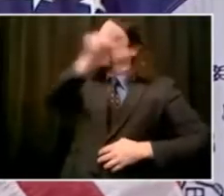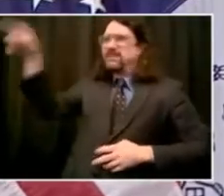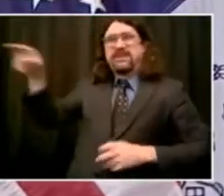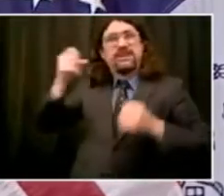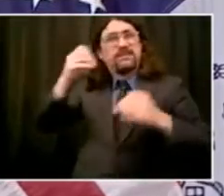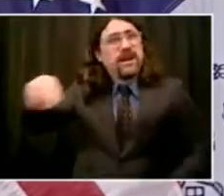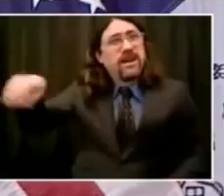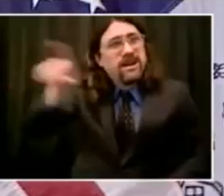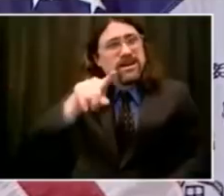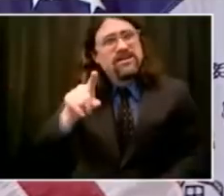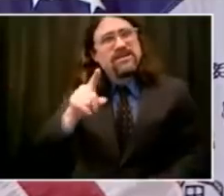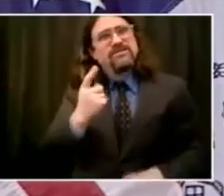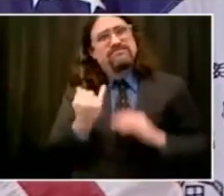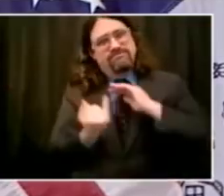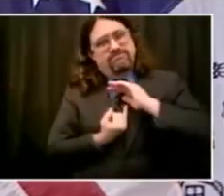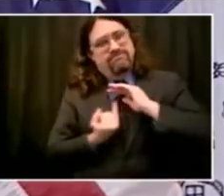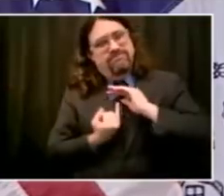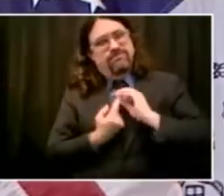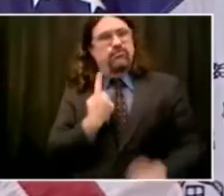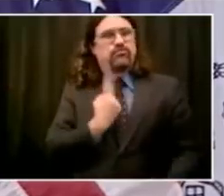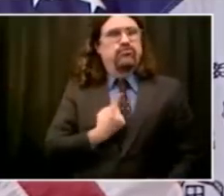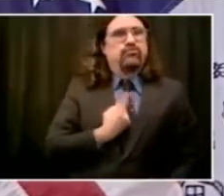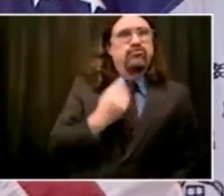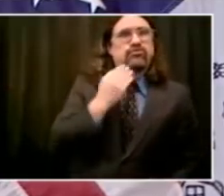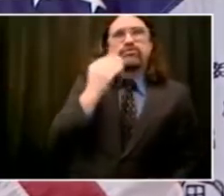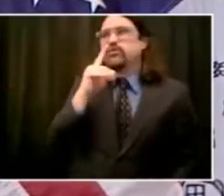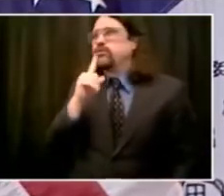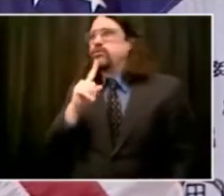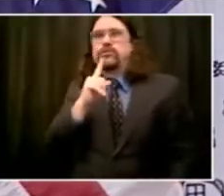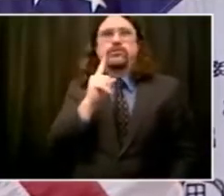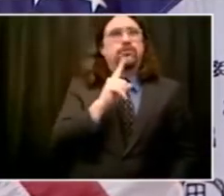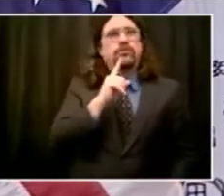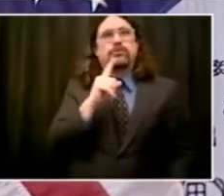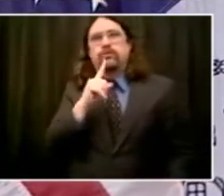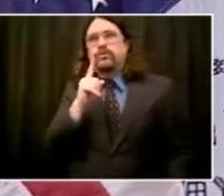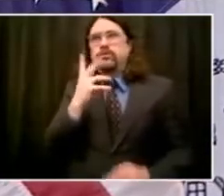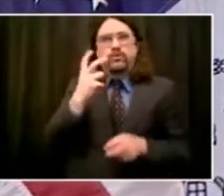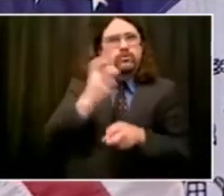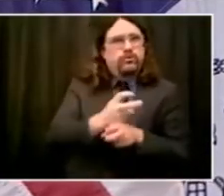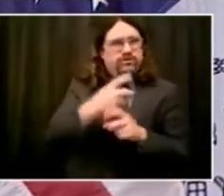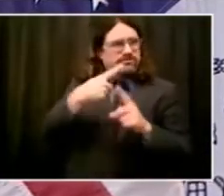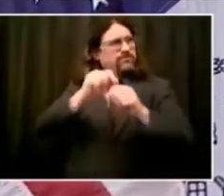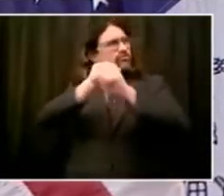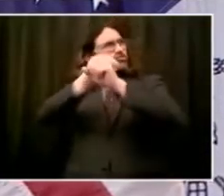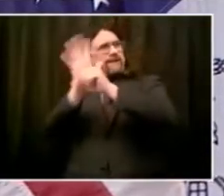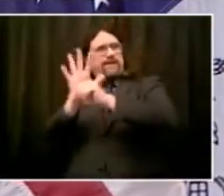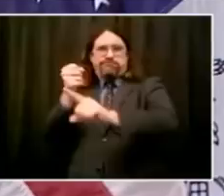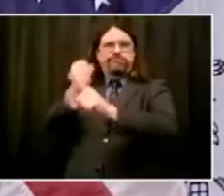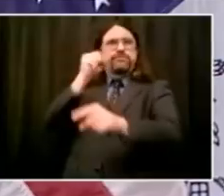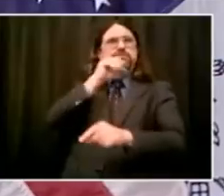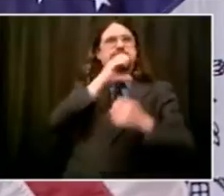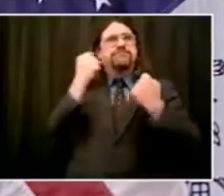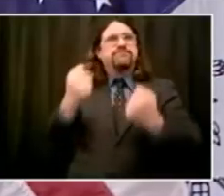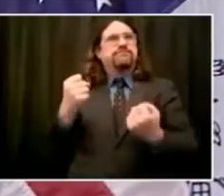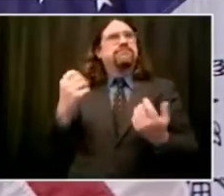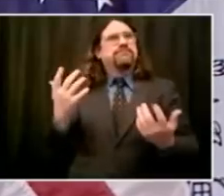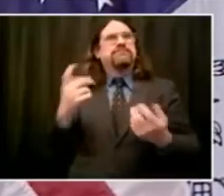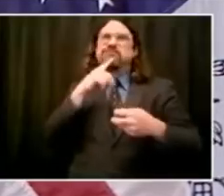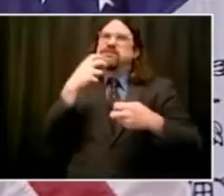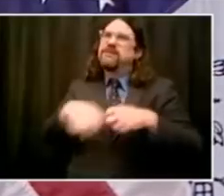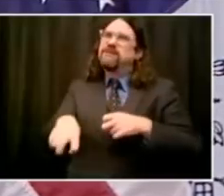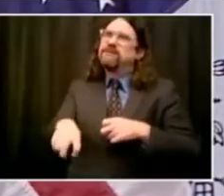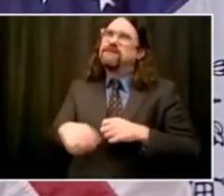food delivery. Literally any senior who needs food delivered direct to their home, all they have to do is call 311 and they're going to get it for